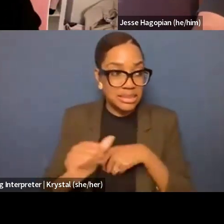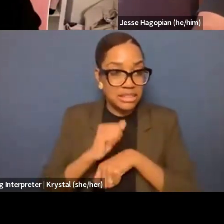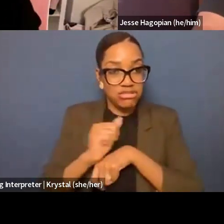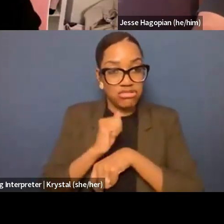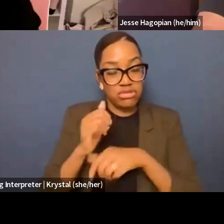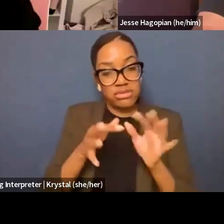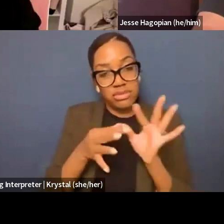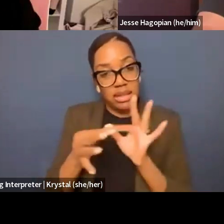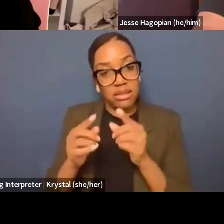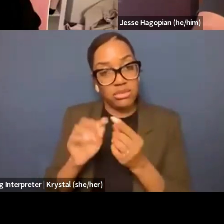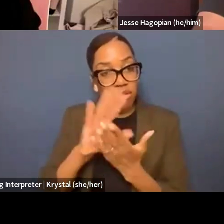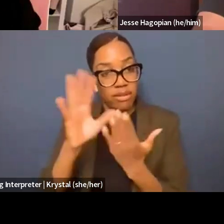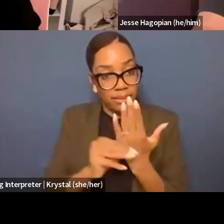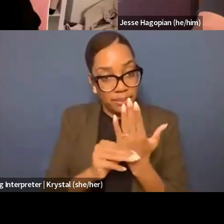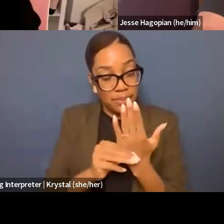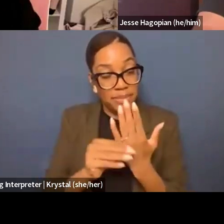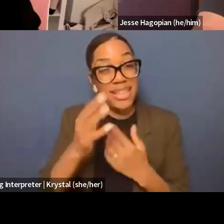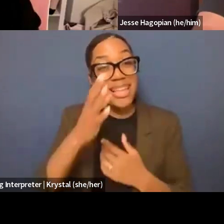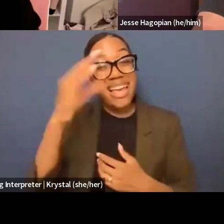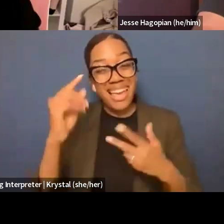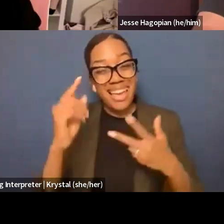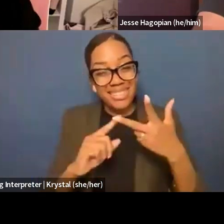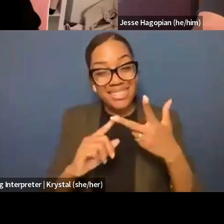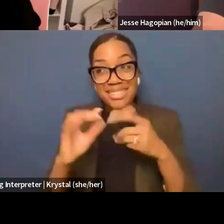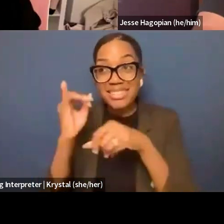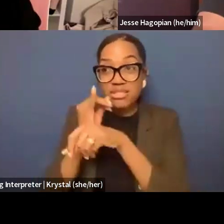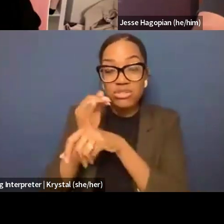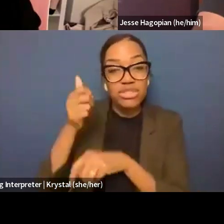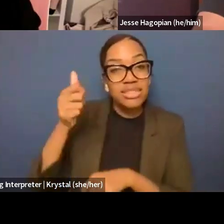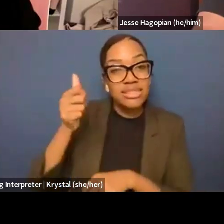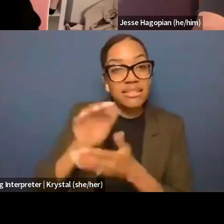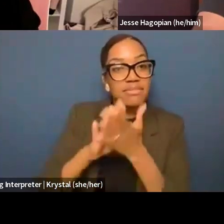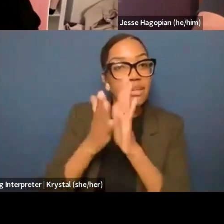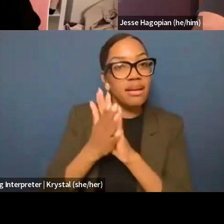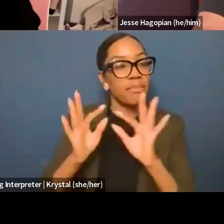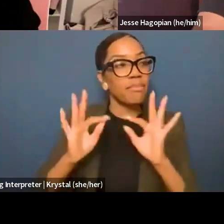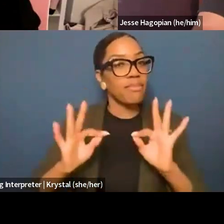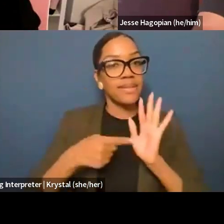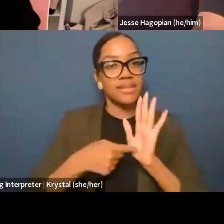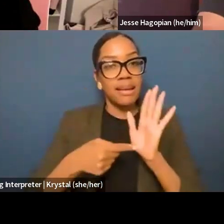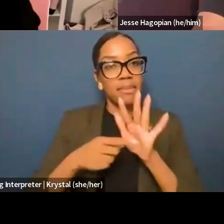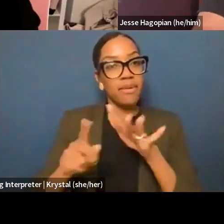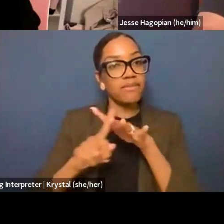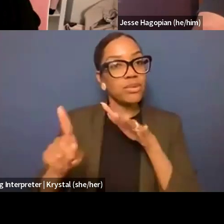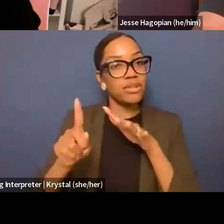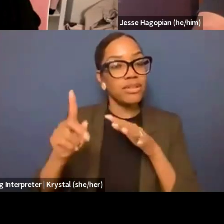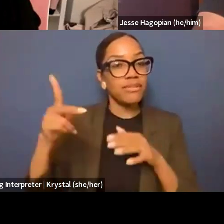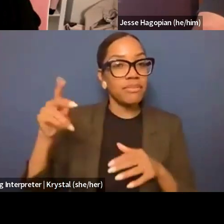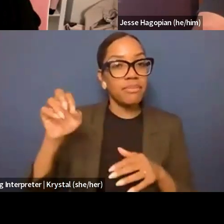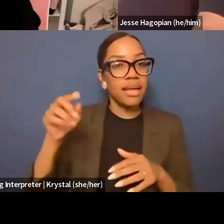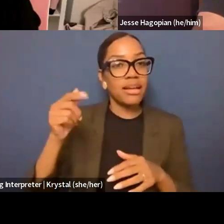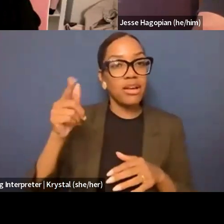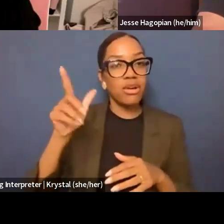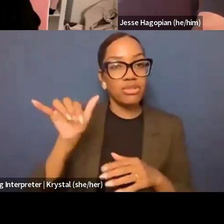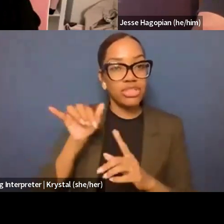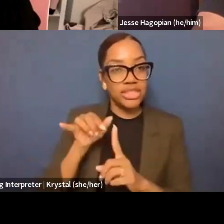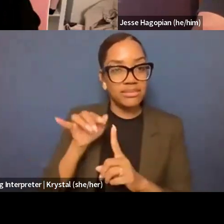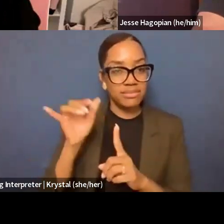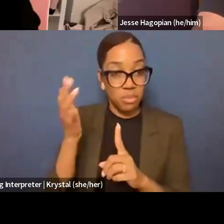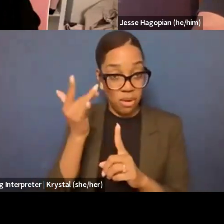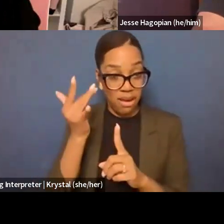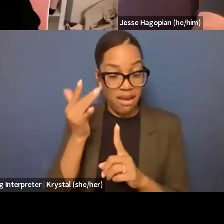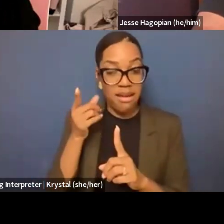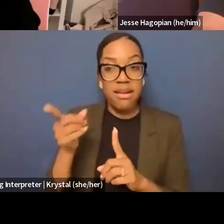also, the institutions became an expression of fugitive pedagogy as well, right? These institutions became